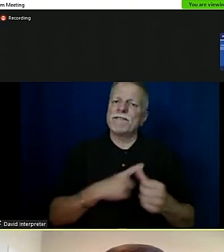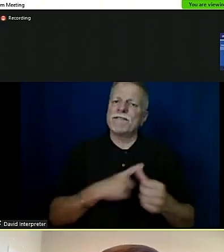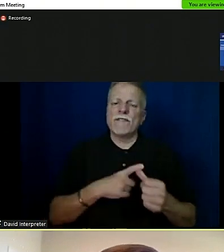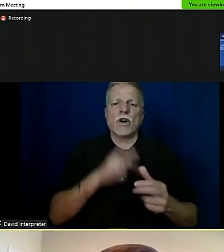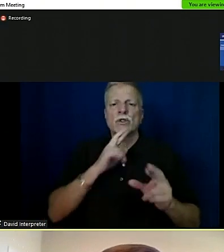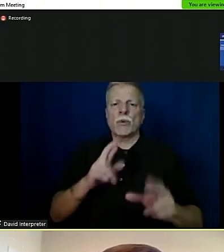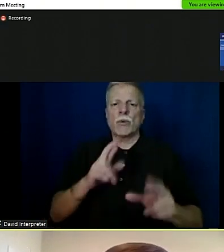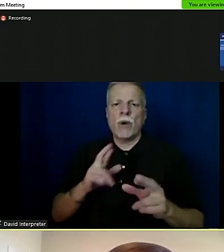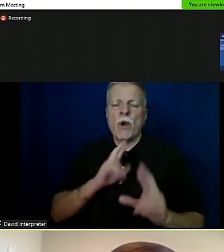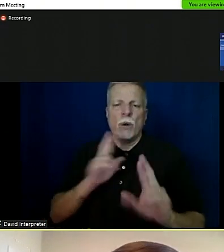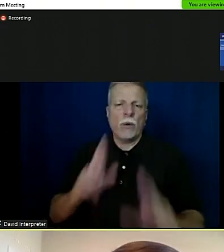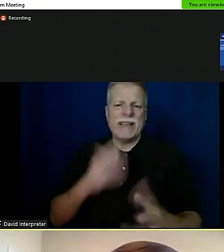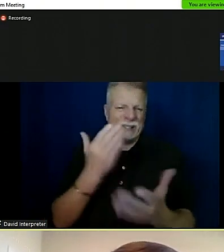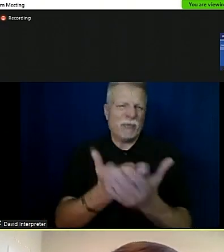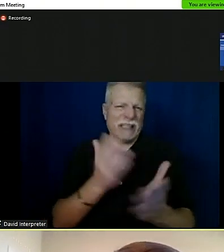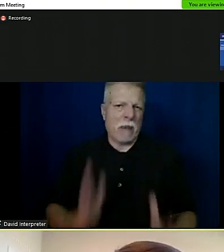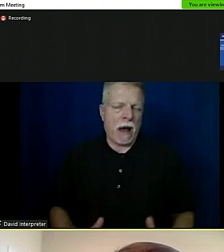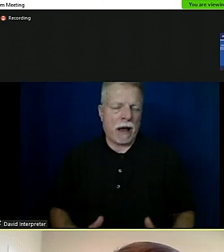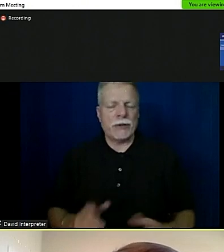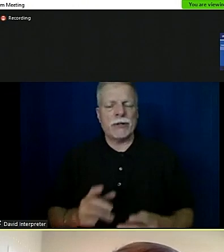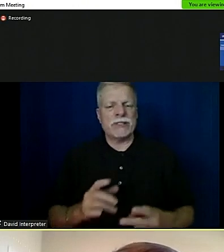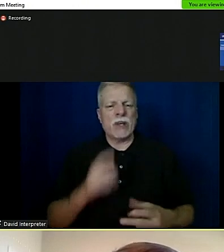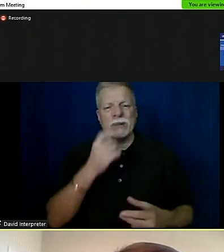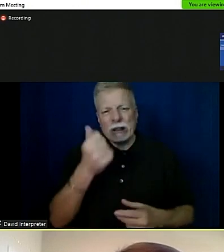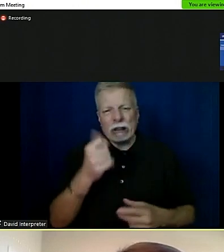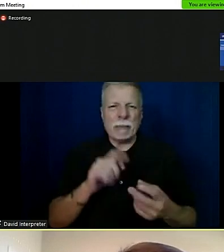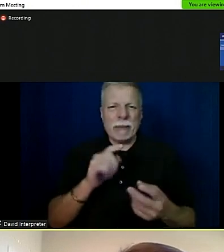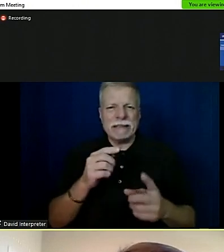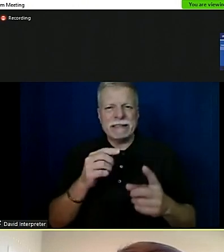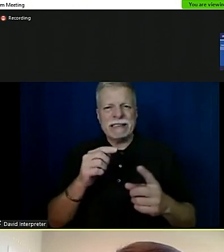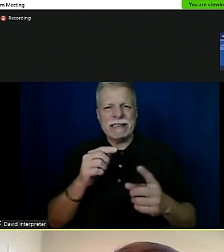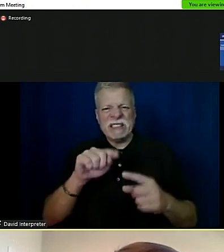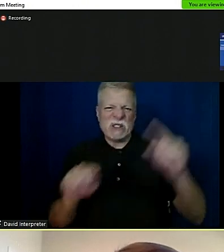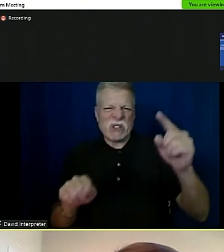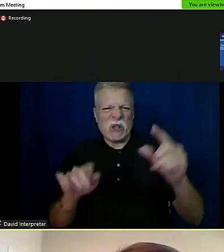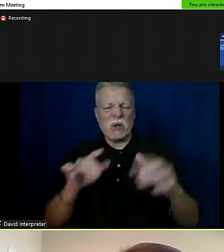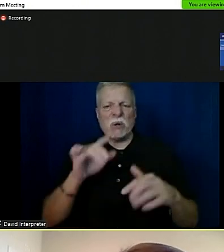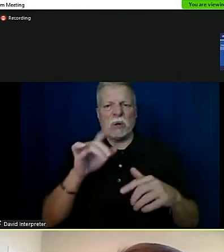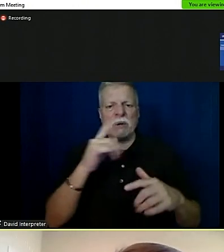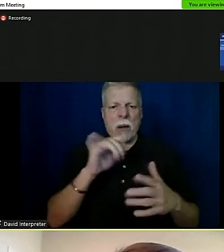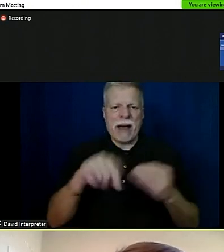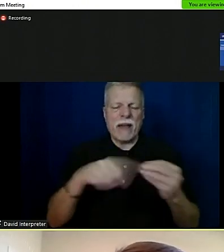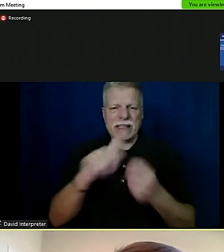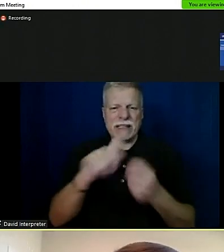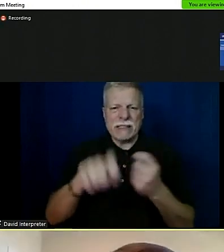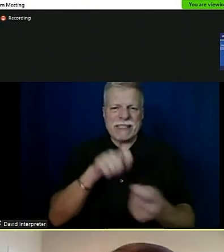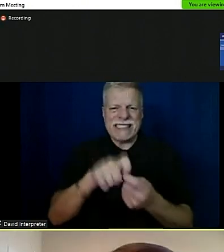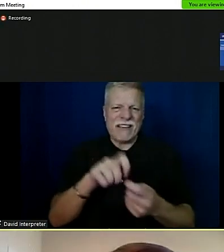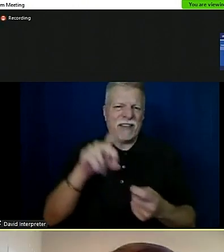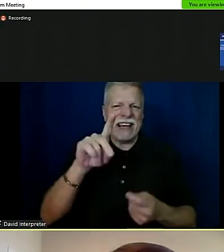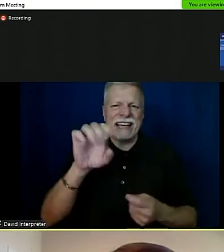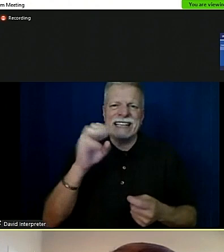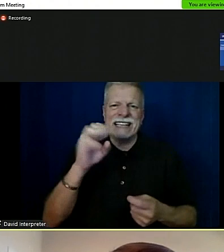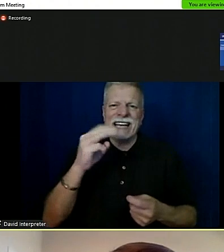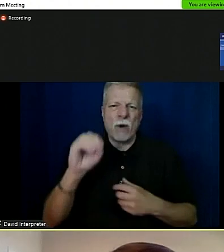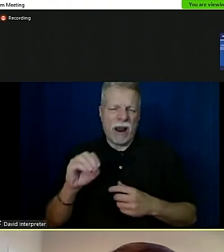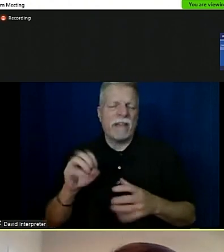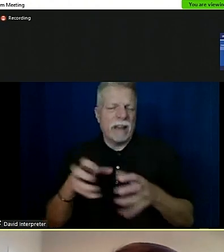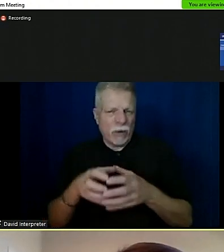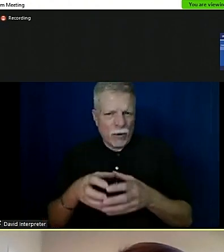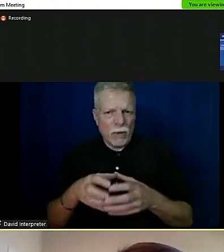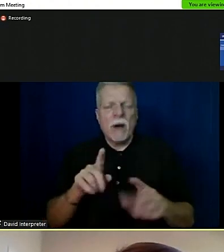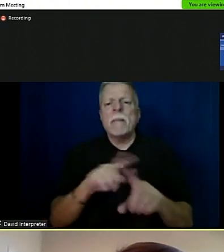as, I wouldn't say skewed. It just mirrors what the population of that demographic looks like. And we will also be putting out here